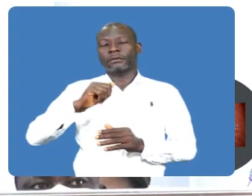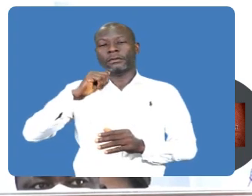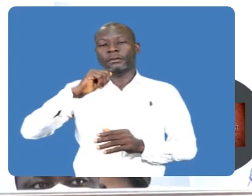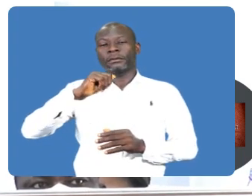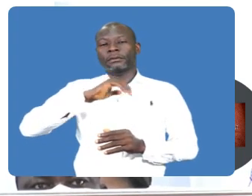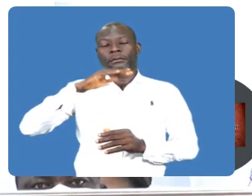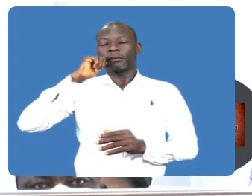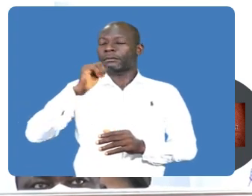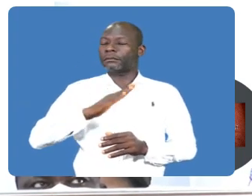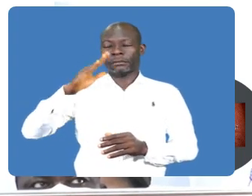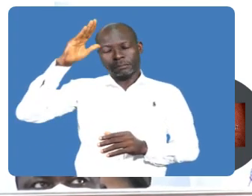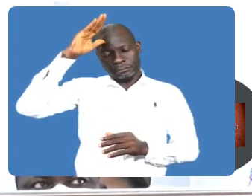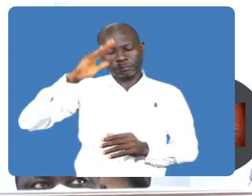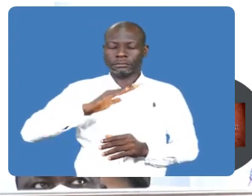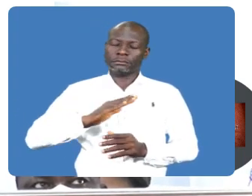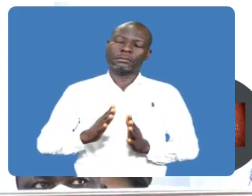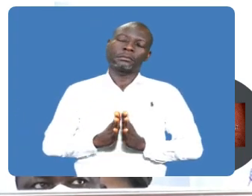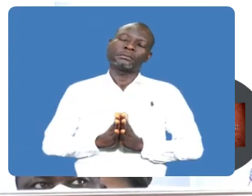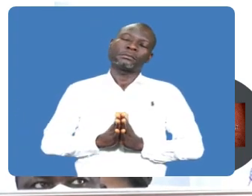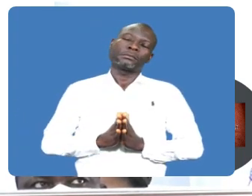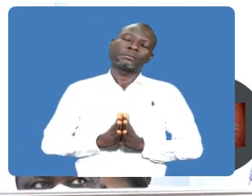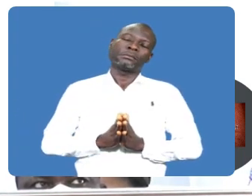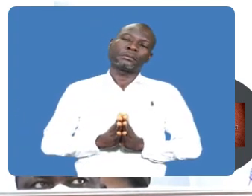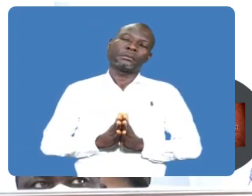ladies and gentlemen,